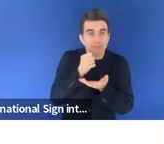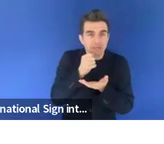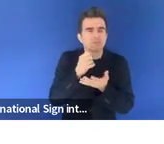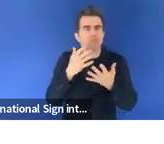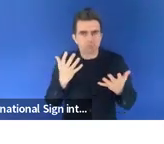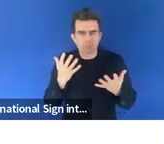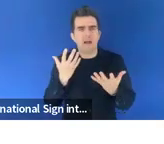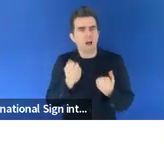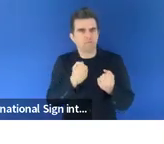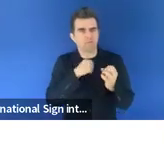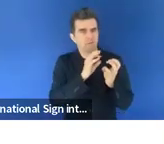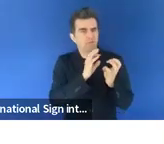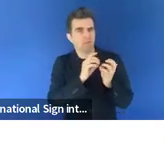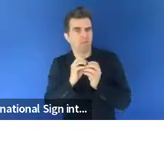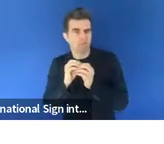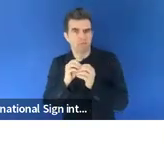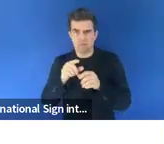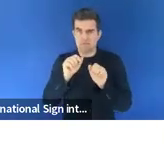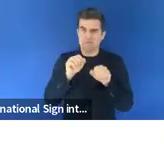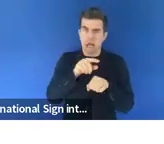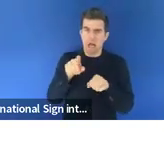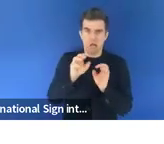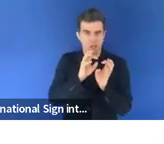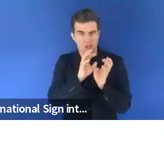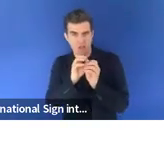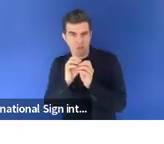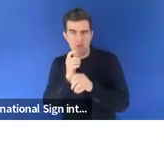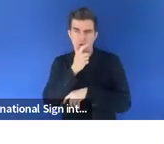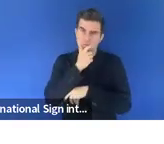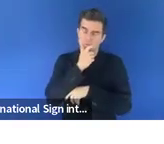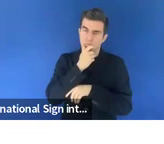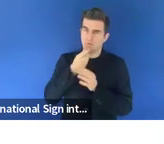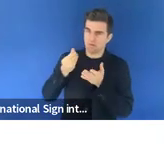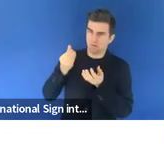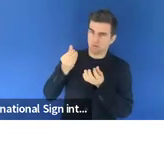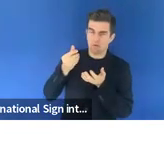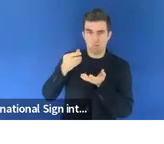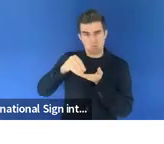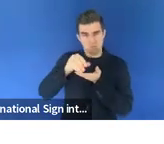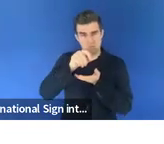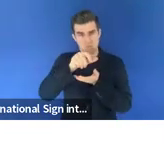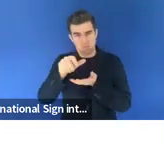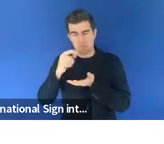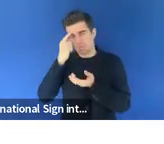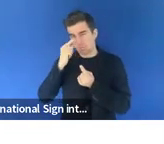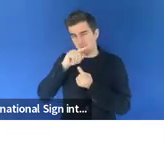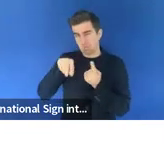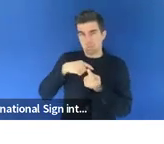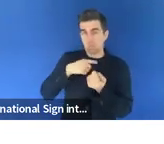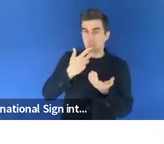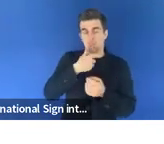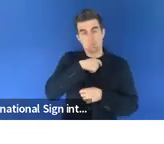program? So that kind of calculation really matters to funders, because when they're looking at intervention A versus B, and they're looking at something